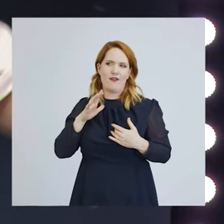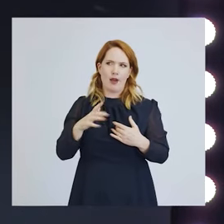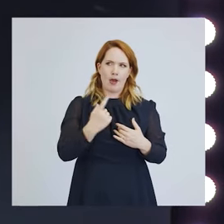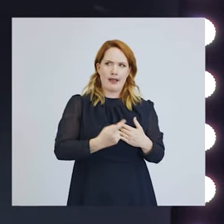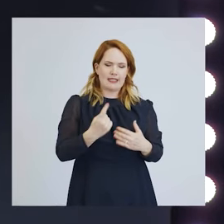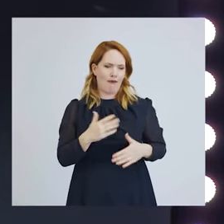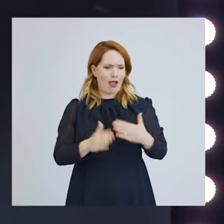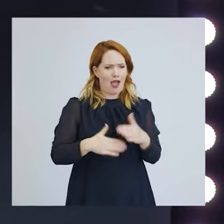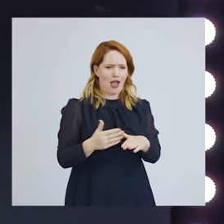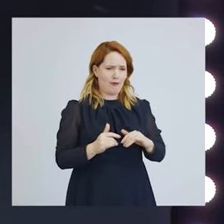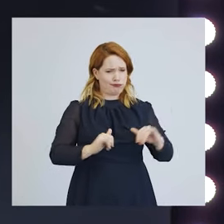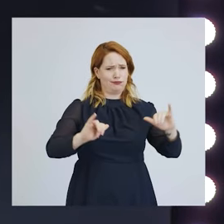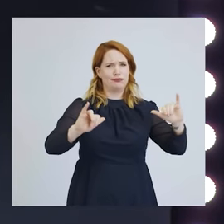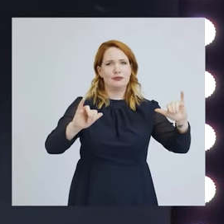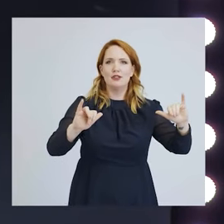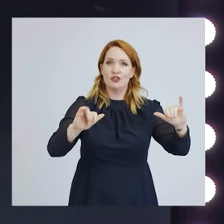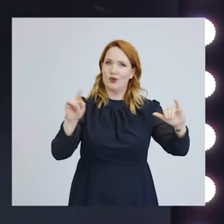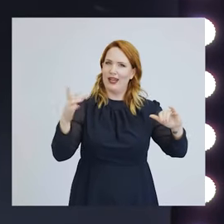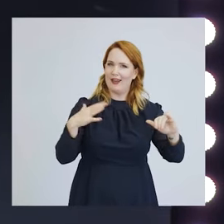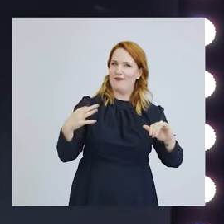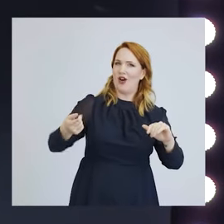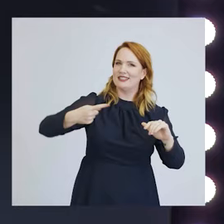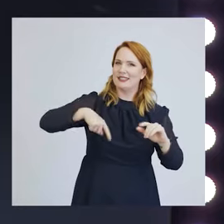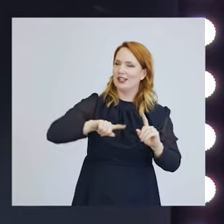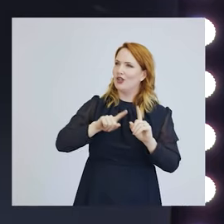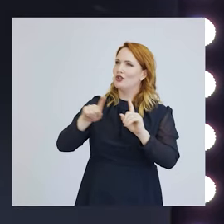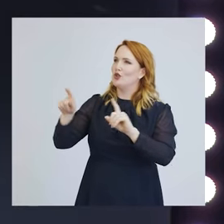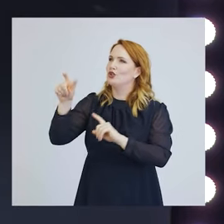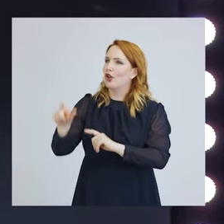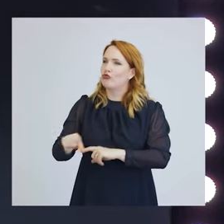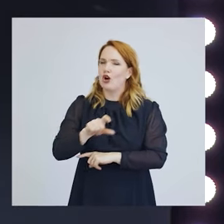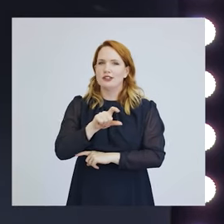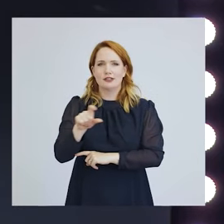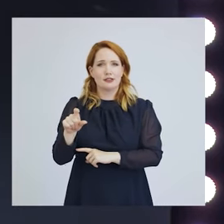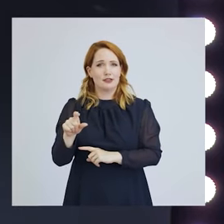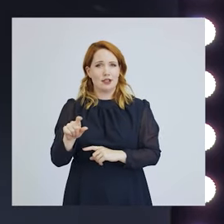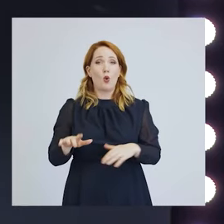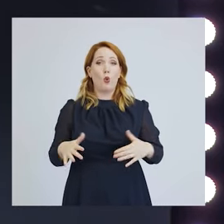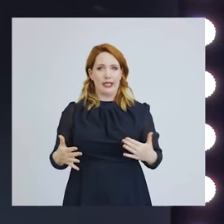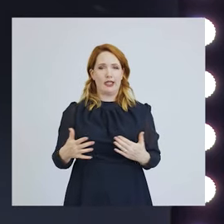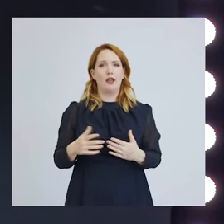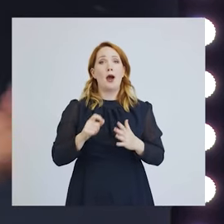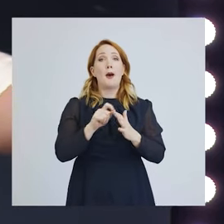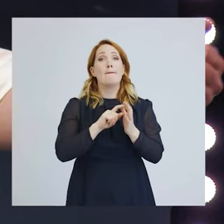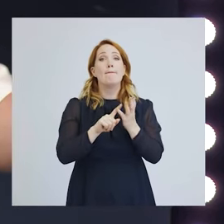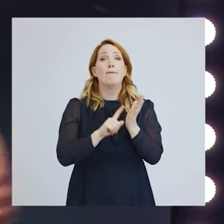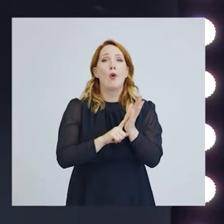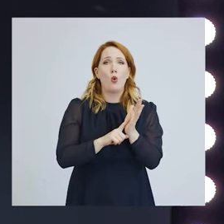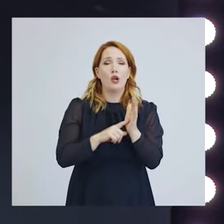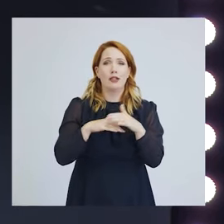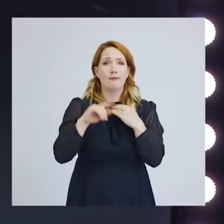of us trying to do life by ourselves. And so he's inviting us all, like the oldest son, to come to the cross, to come